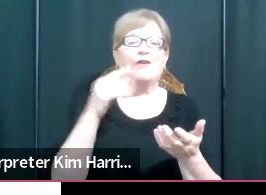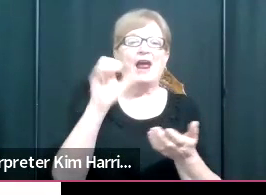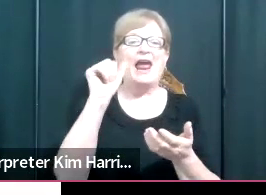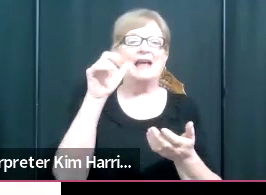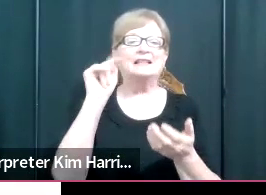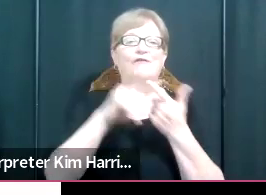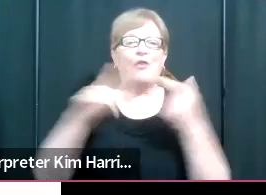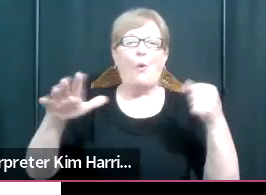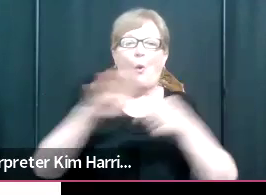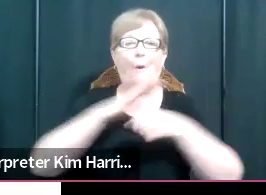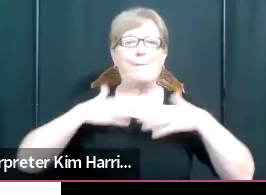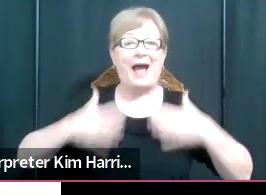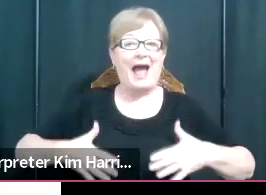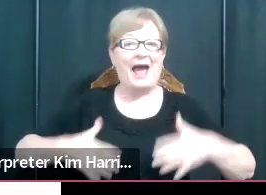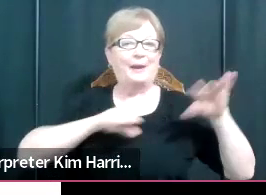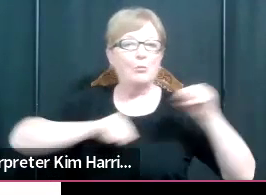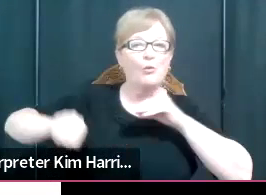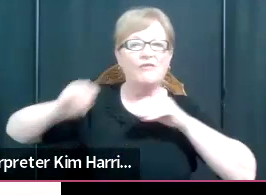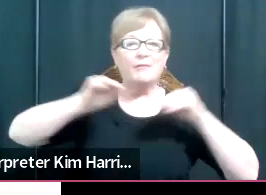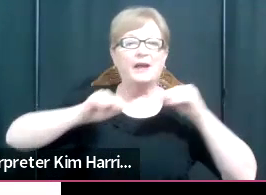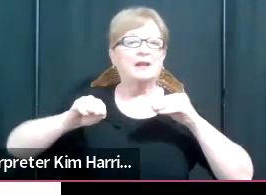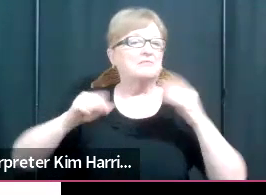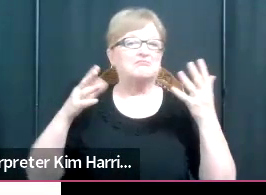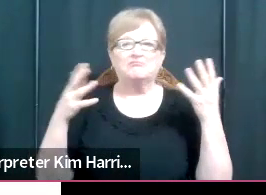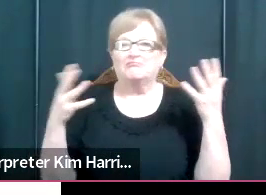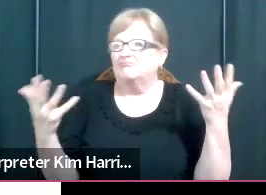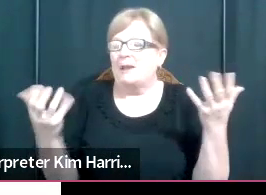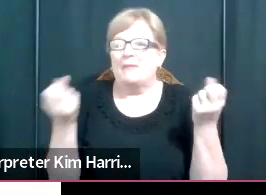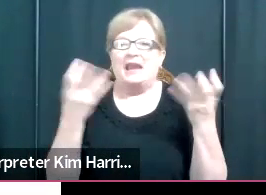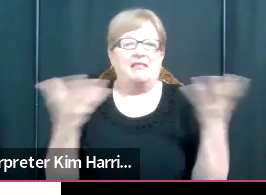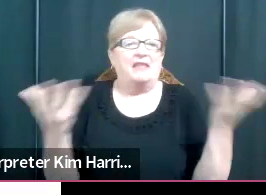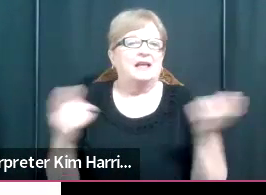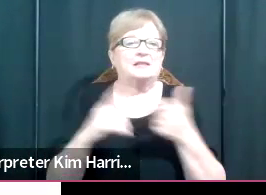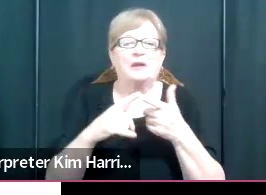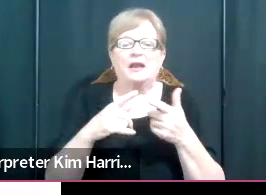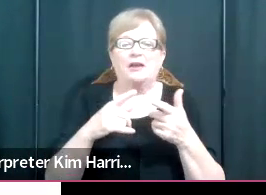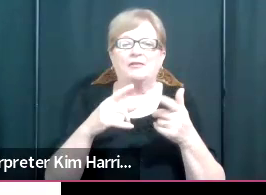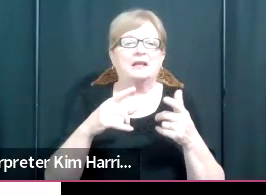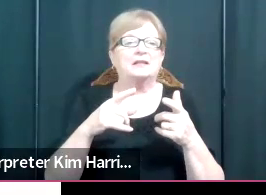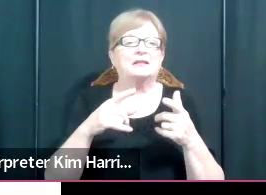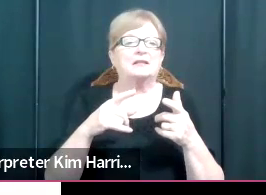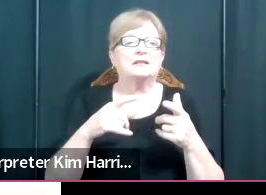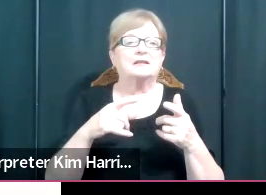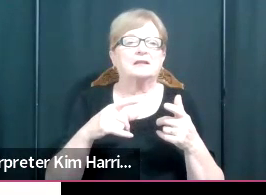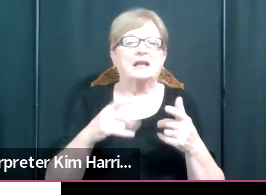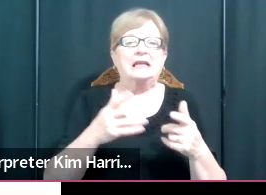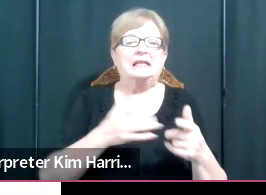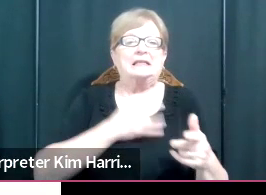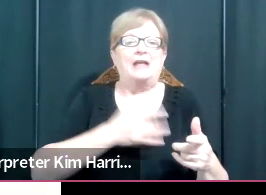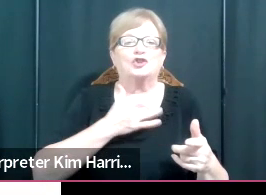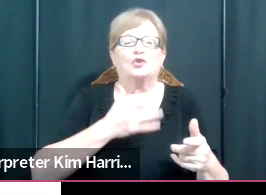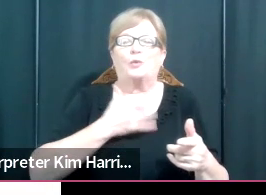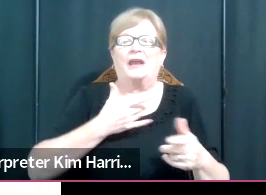body movement. And so that can include any number of things. On this slide, we have sensory swings